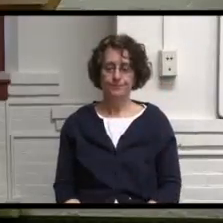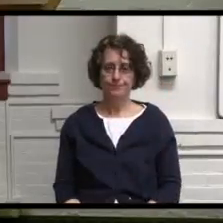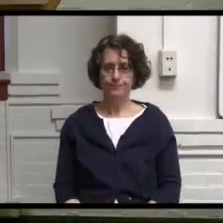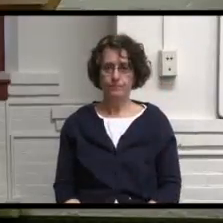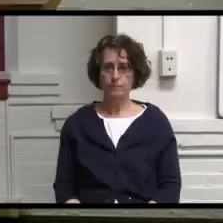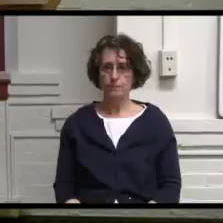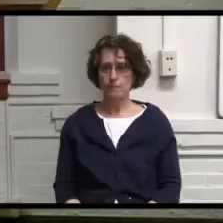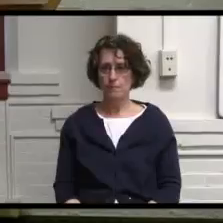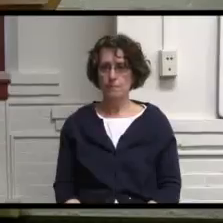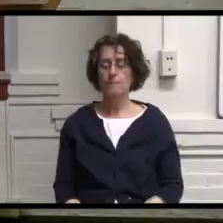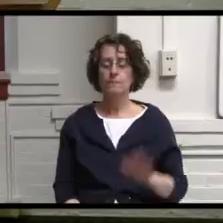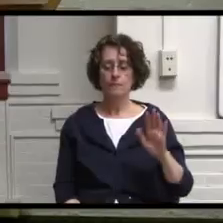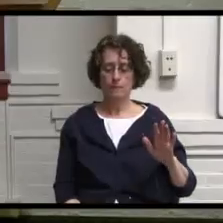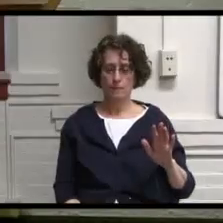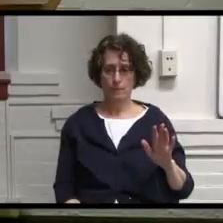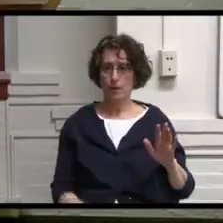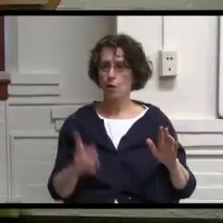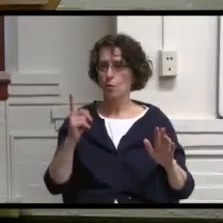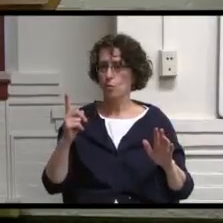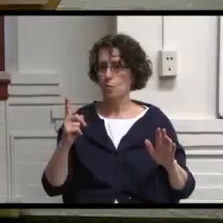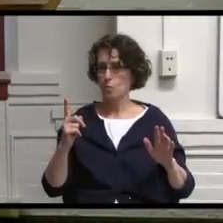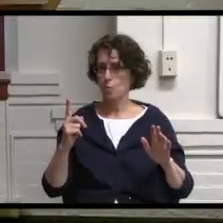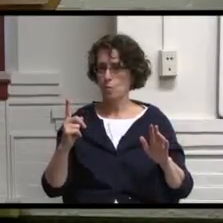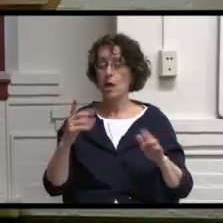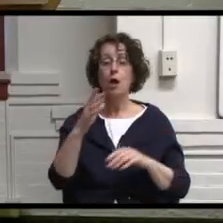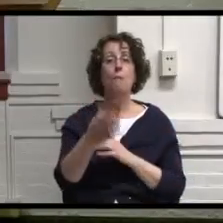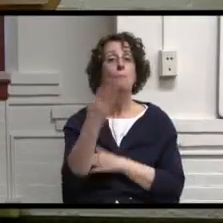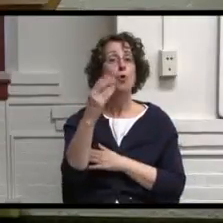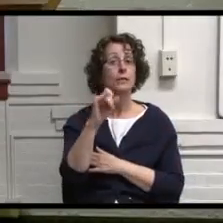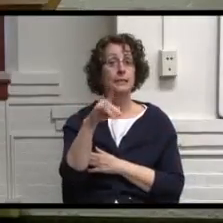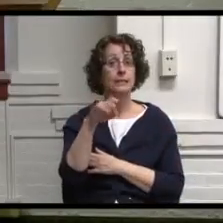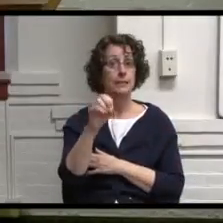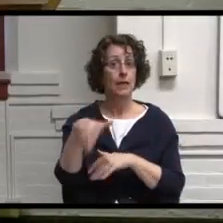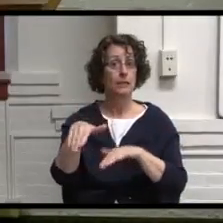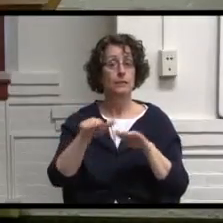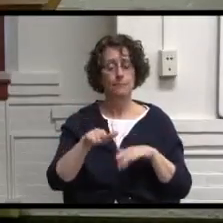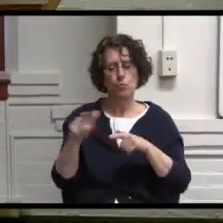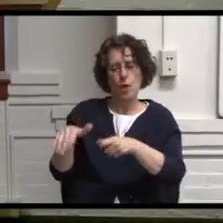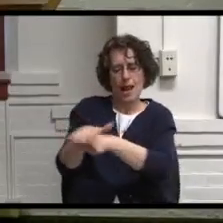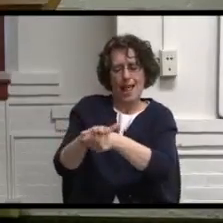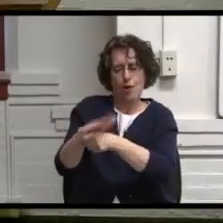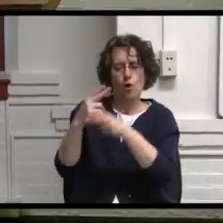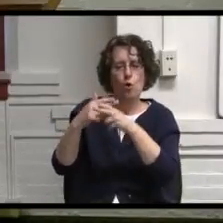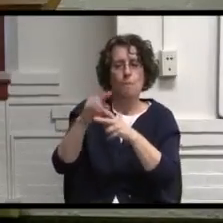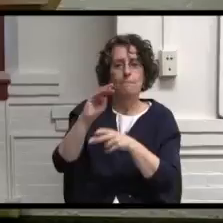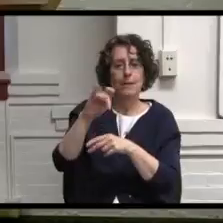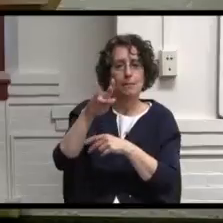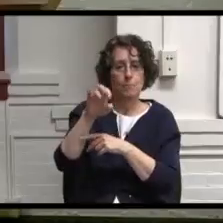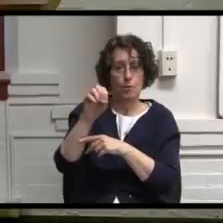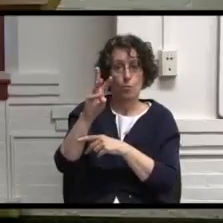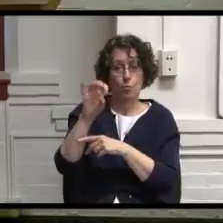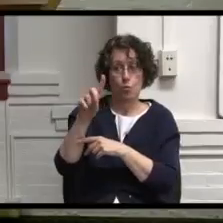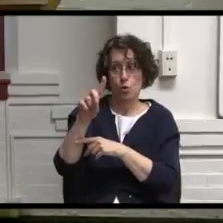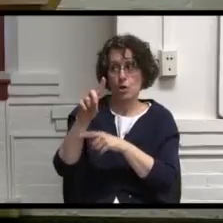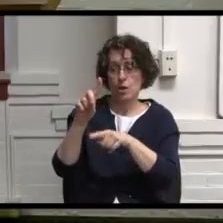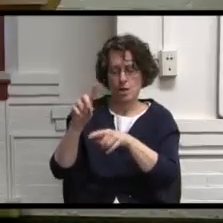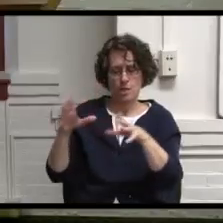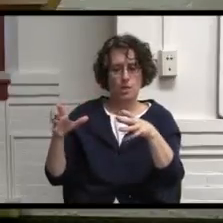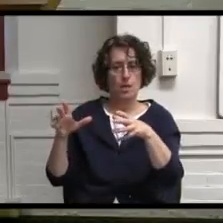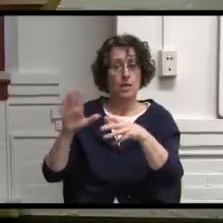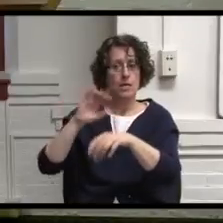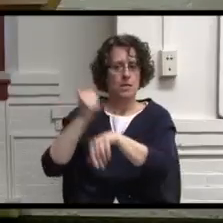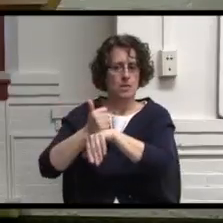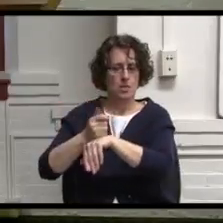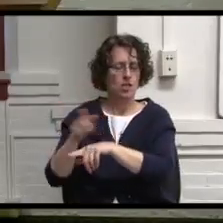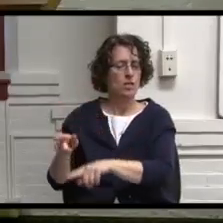Set aside an existing section of Morningside Cemetery known as Maplewood and designate it for the burial of residents